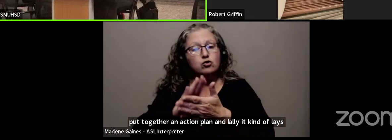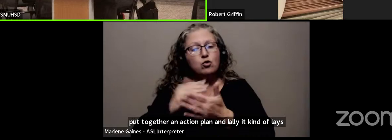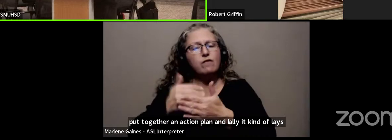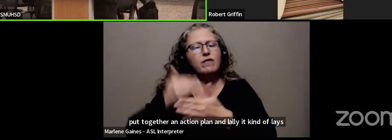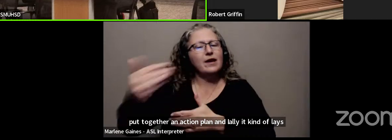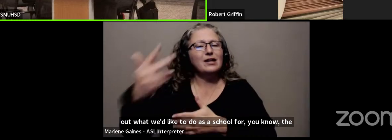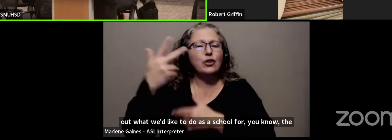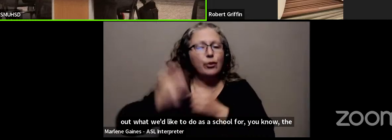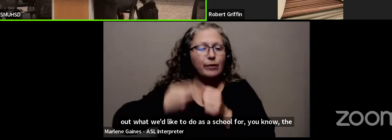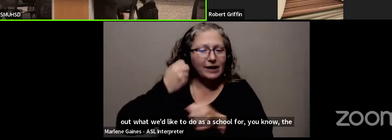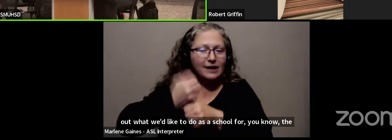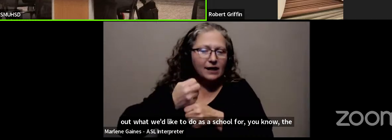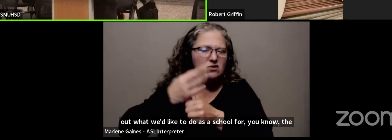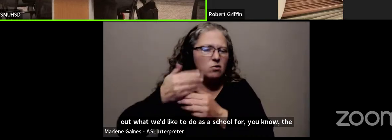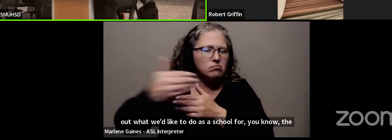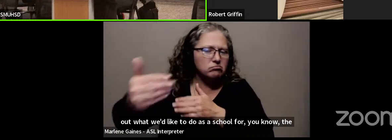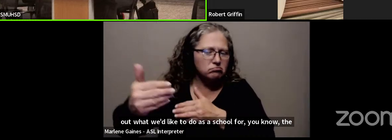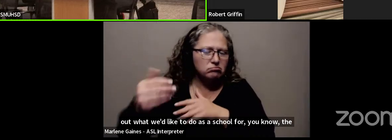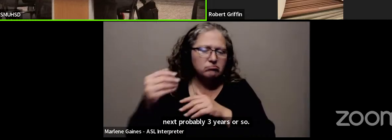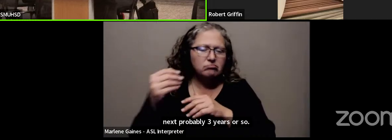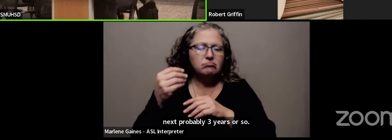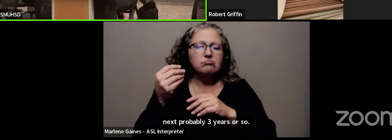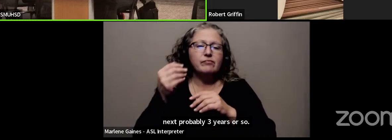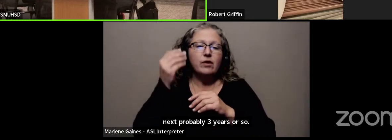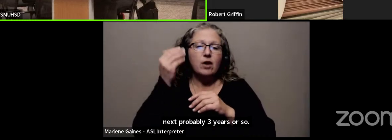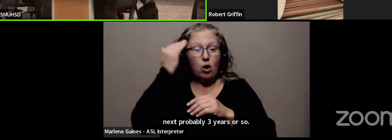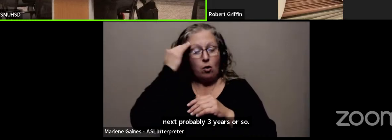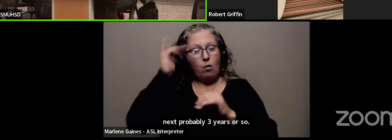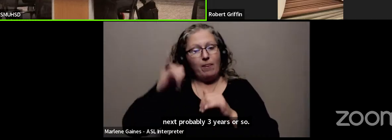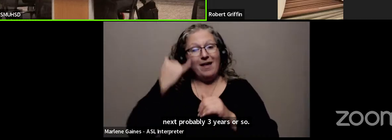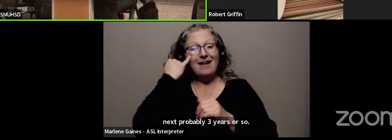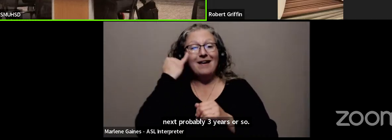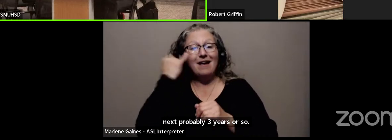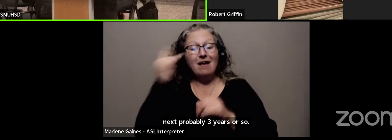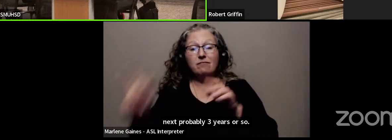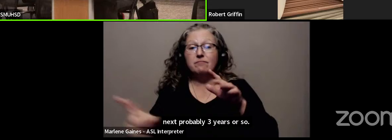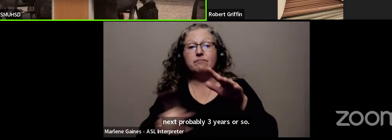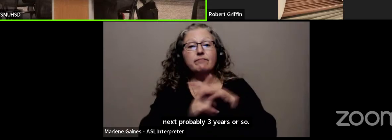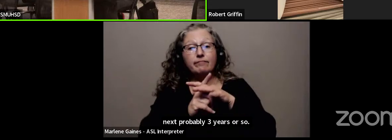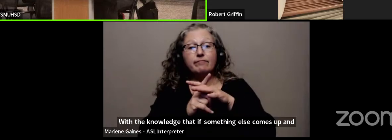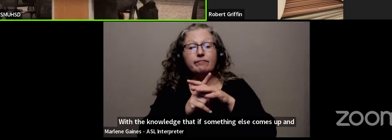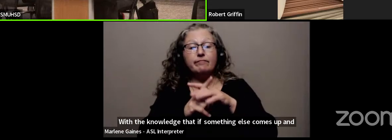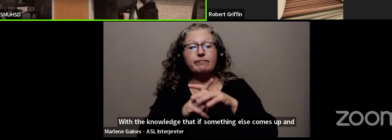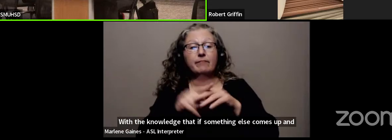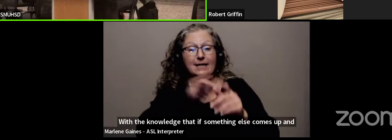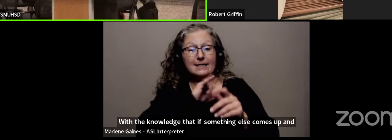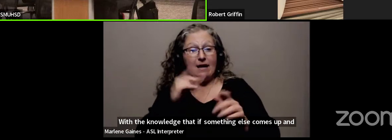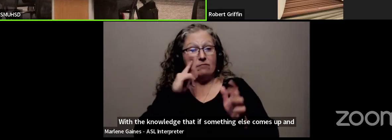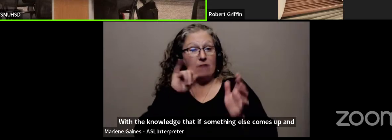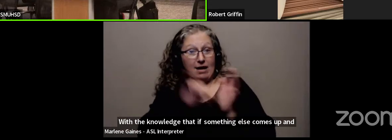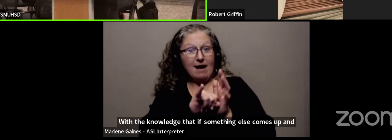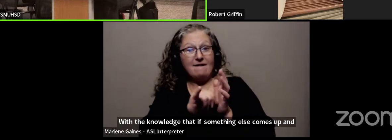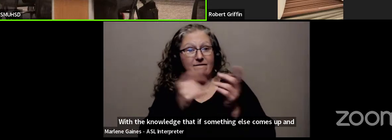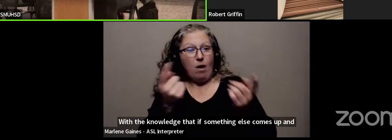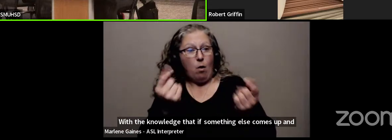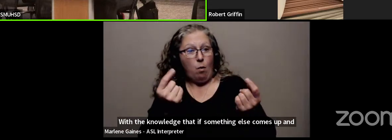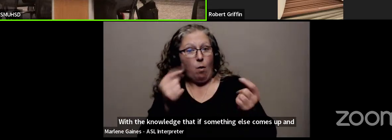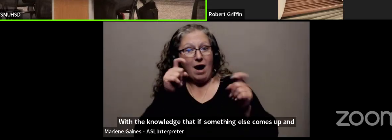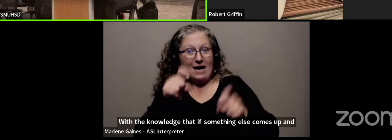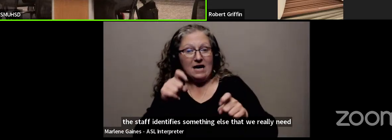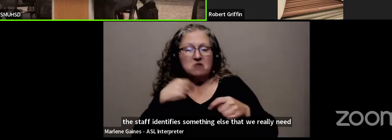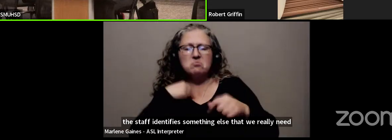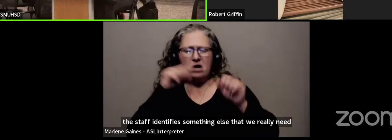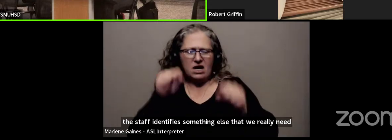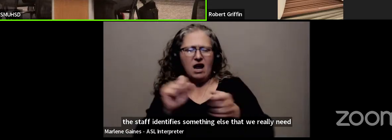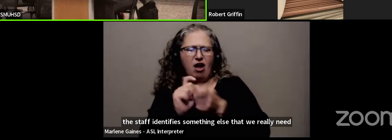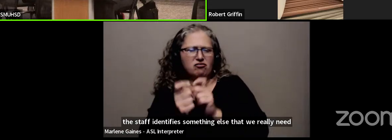so. With the knowledge that if something else comes up and the staff identifies something else that we really need to do, we can always